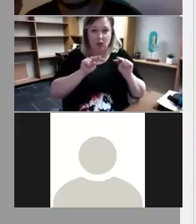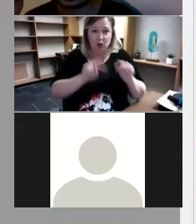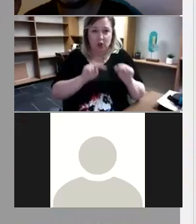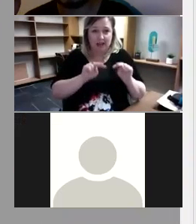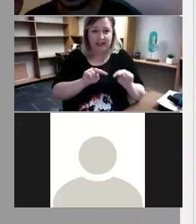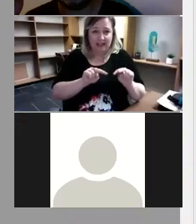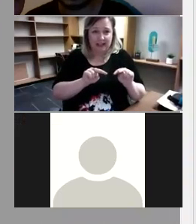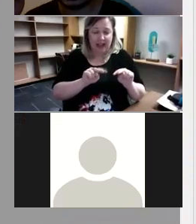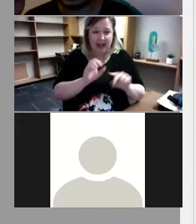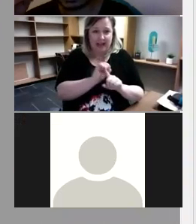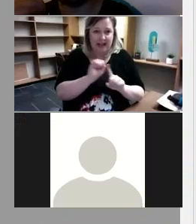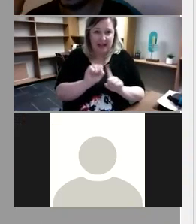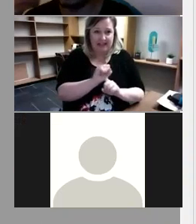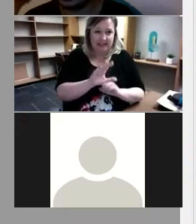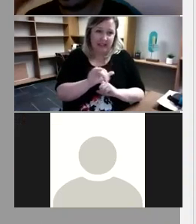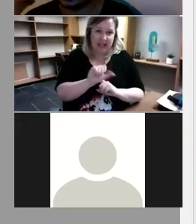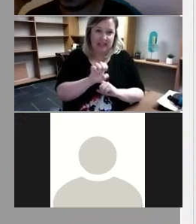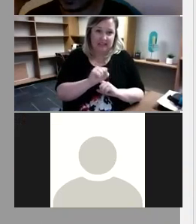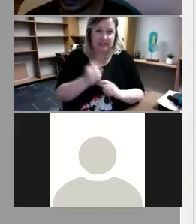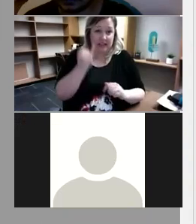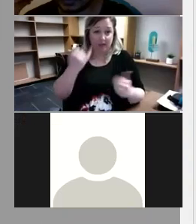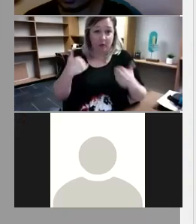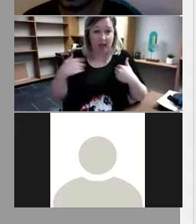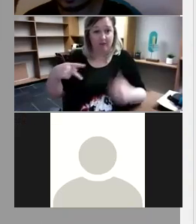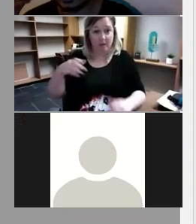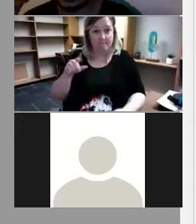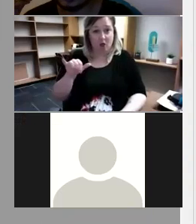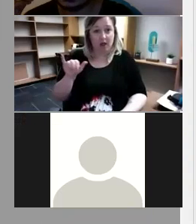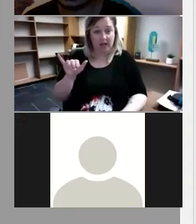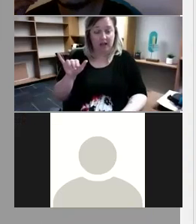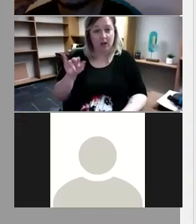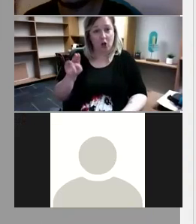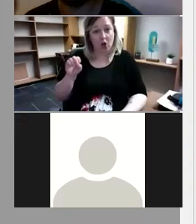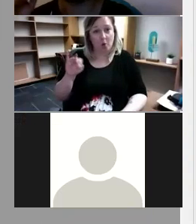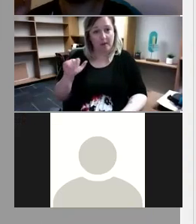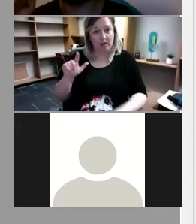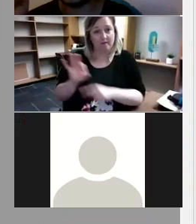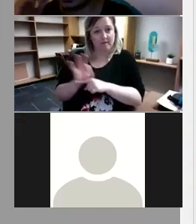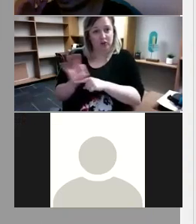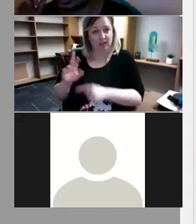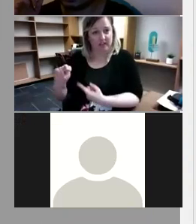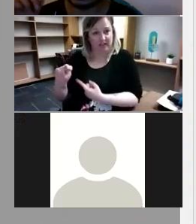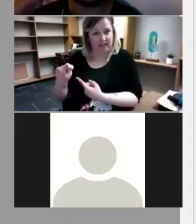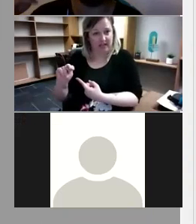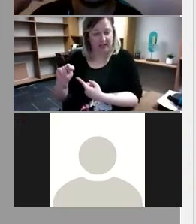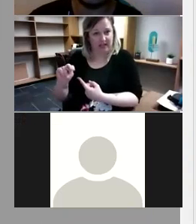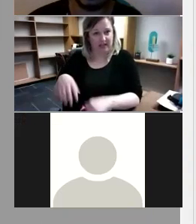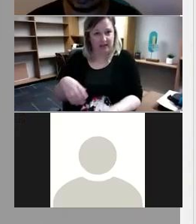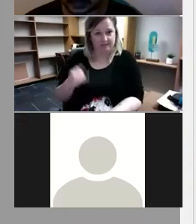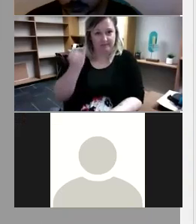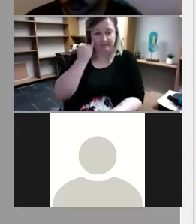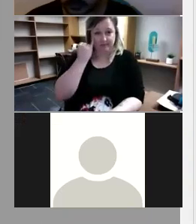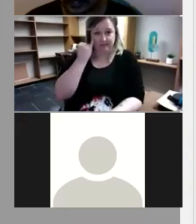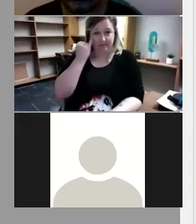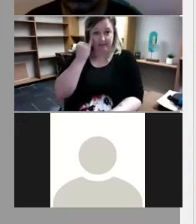cases where we have a polynomial function of n. We will look into a case where we do not have a polynomial function of n and how to deal